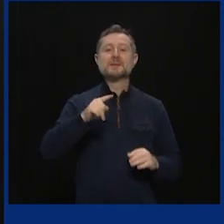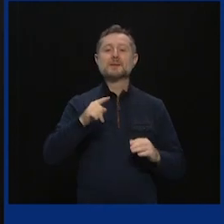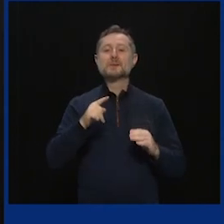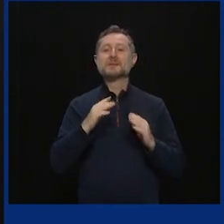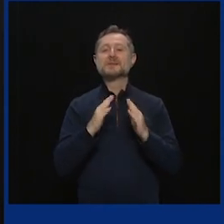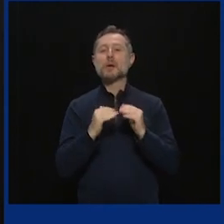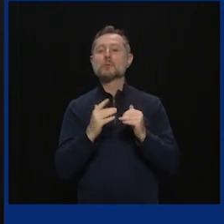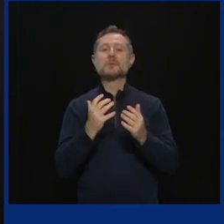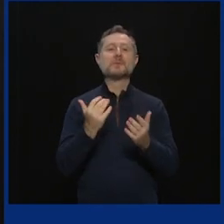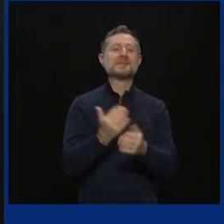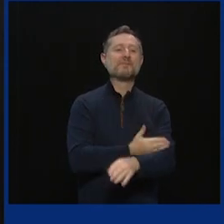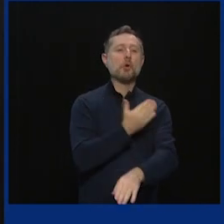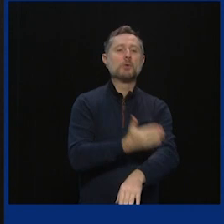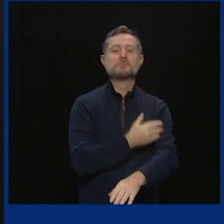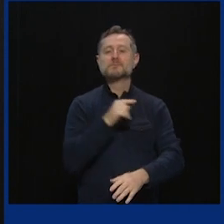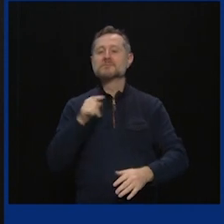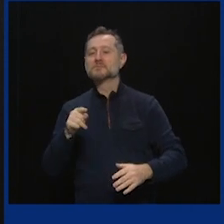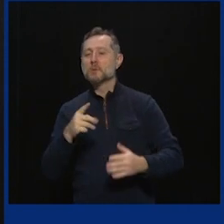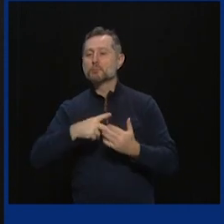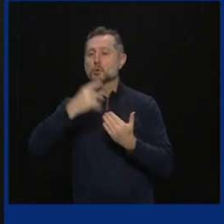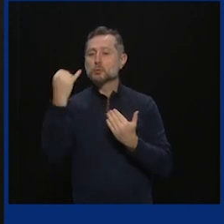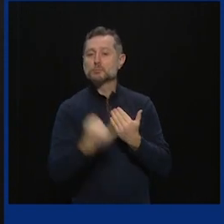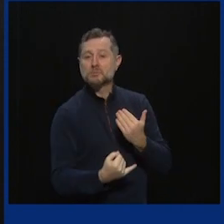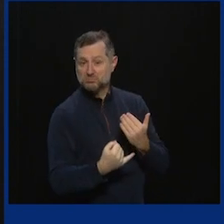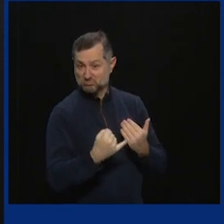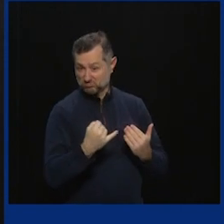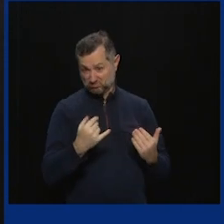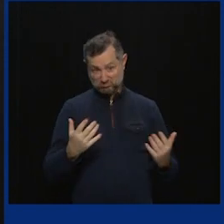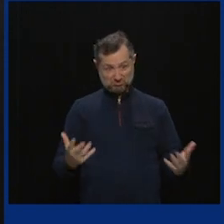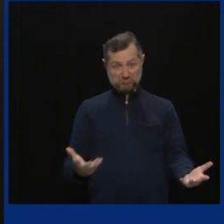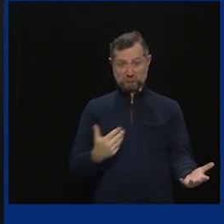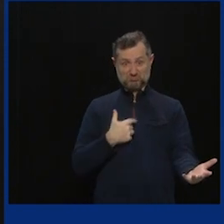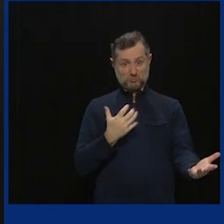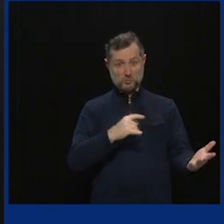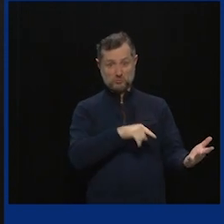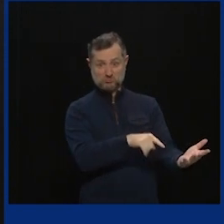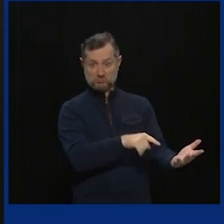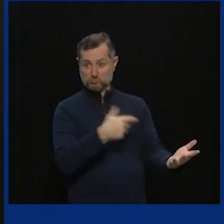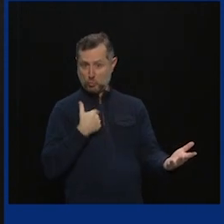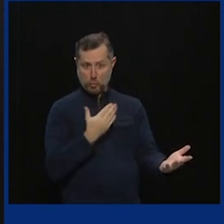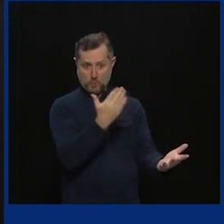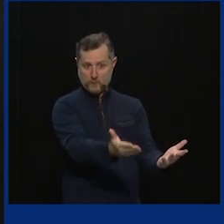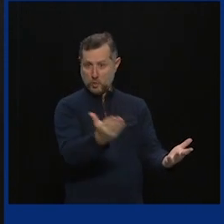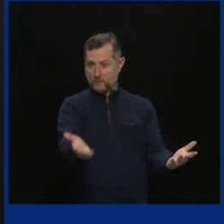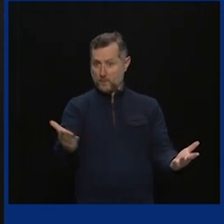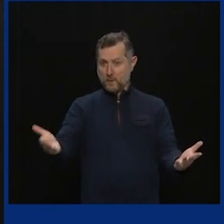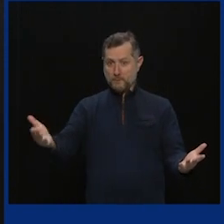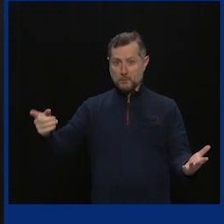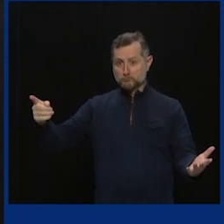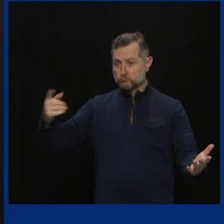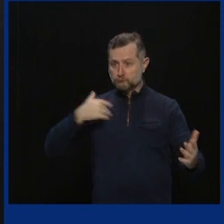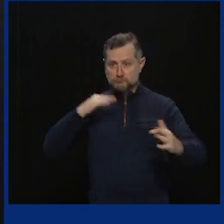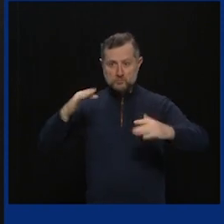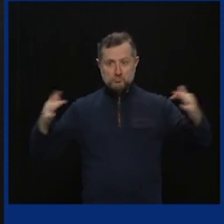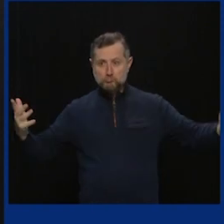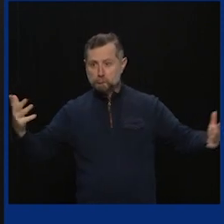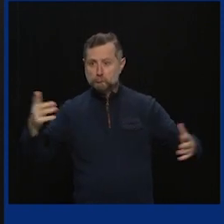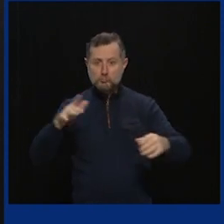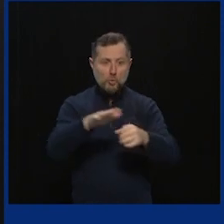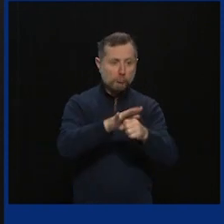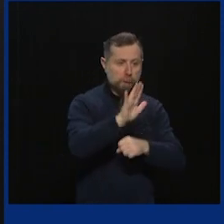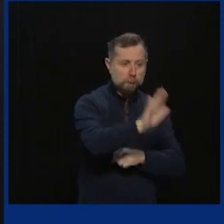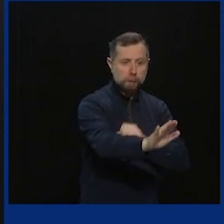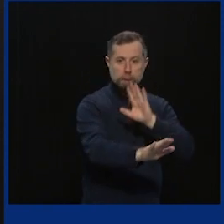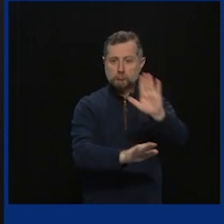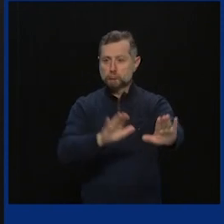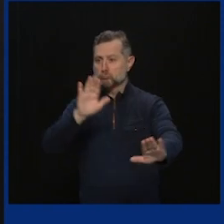is scaled in comparison to people who've else applied throughout the boroughs. And I agree with Gail. And I asked the questions in the